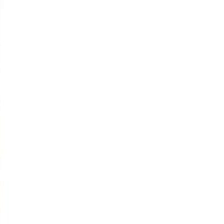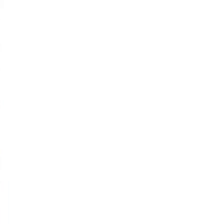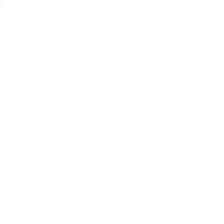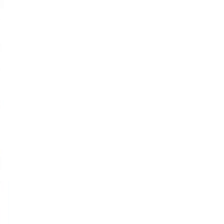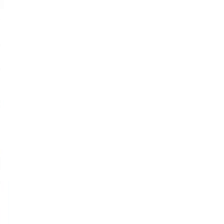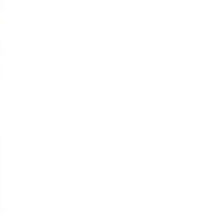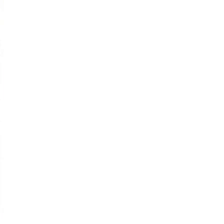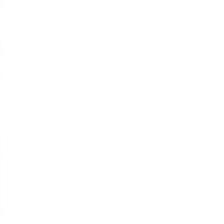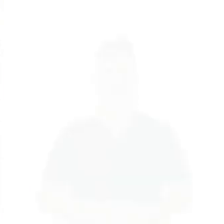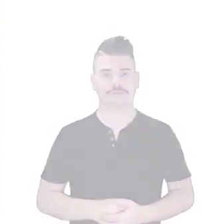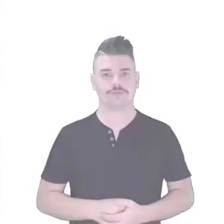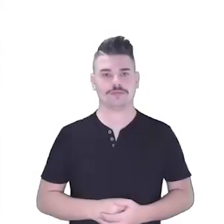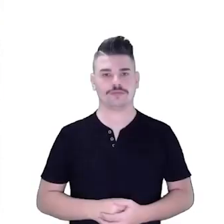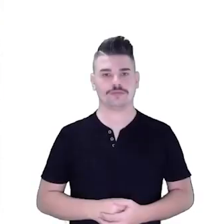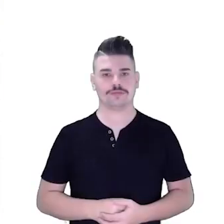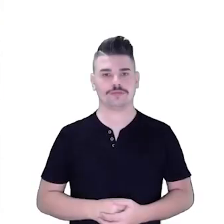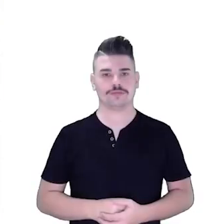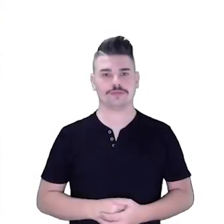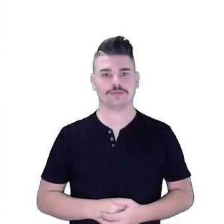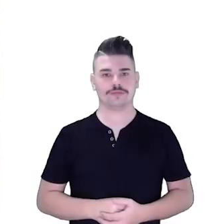of mine.